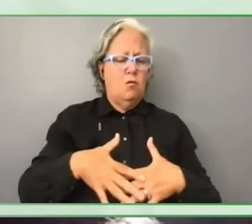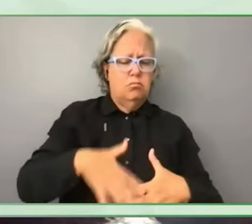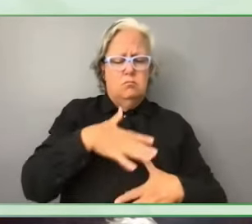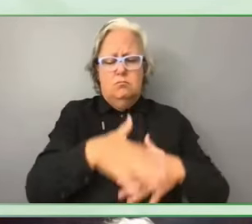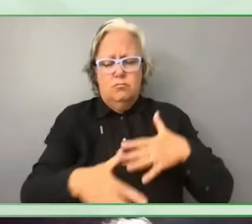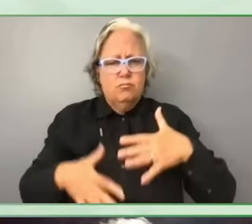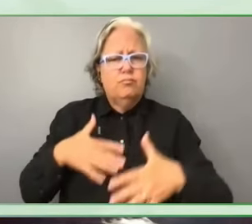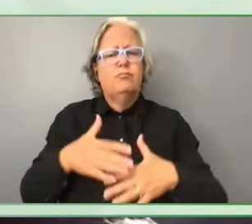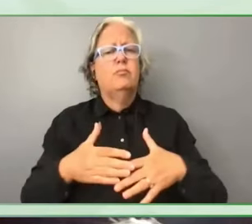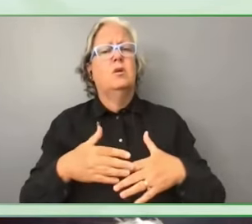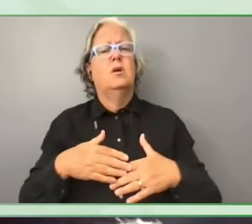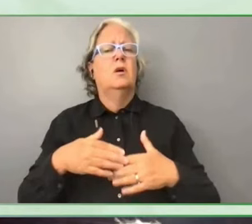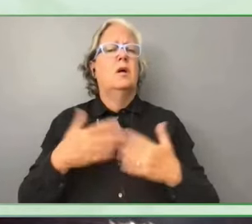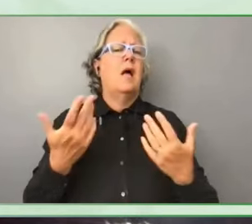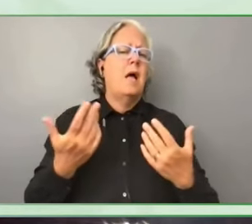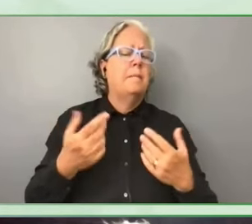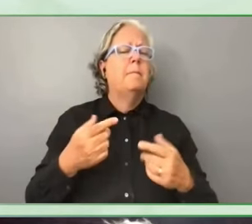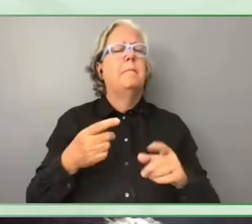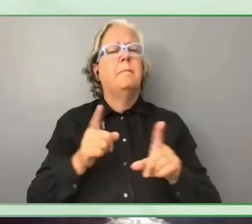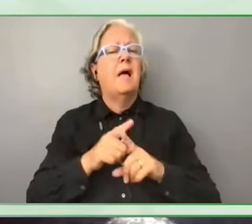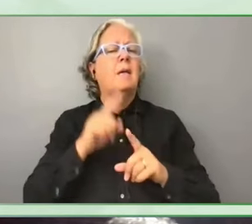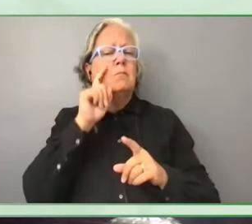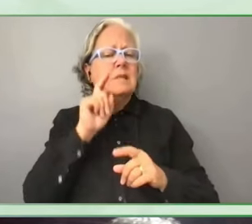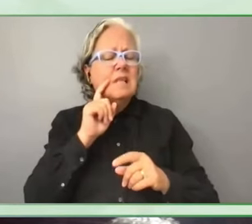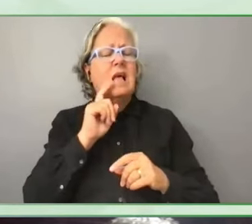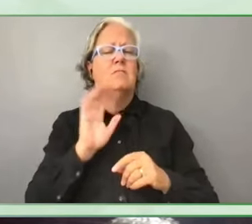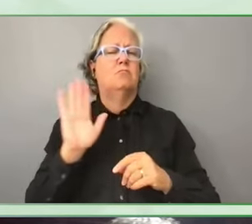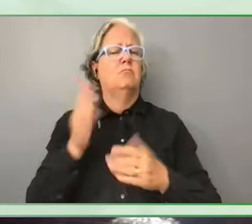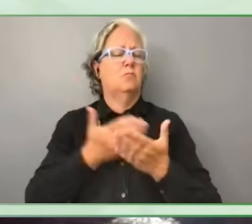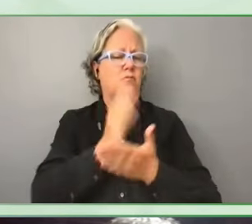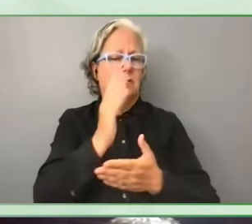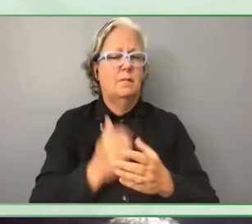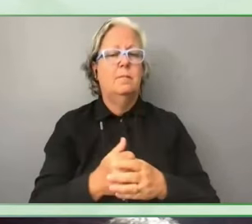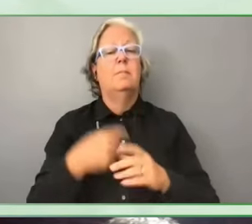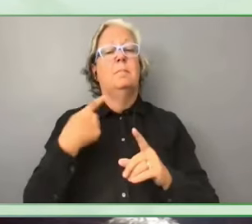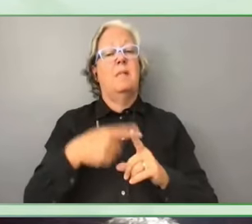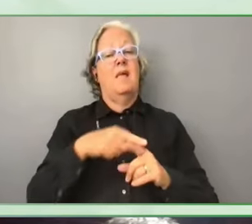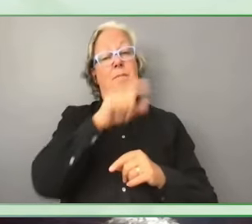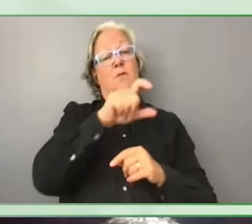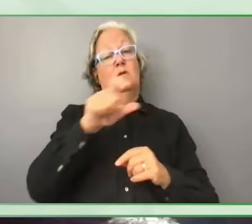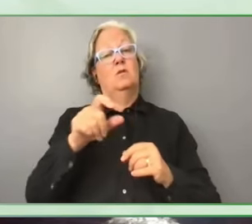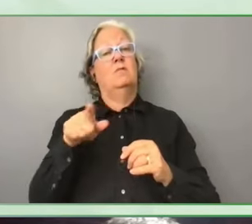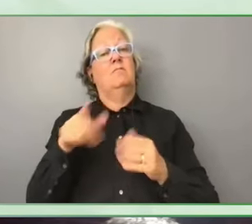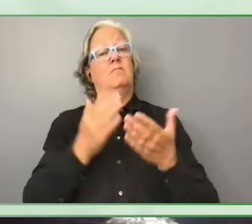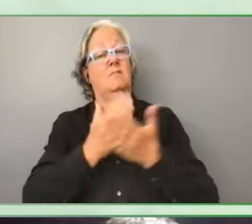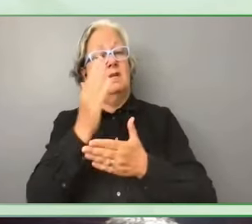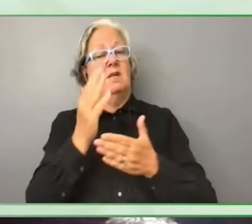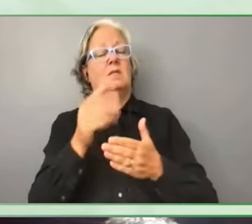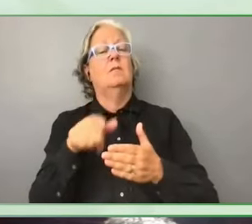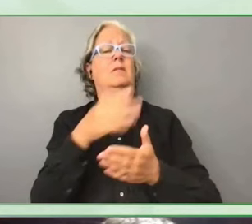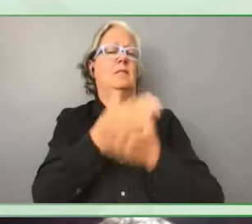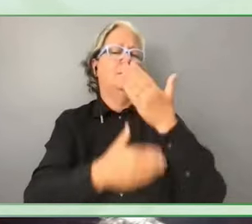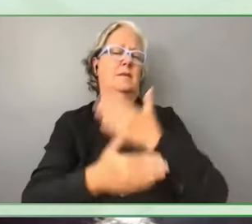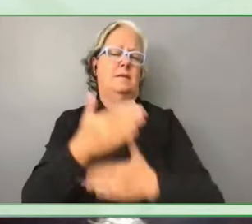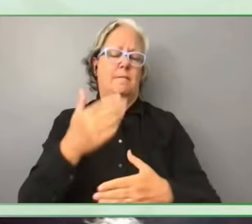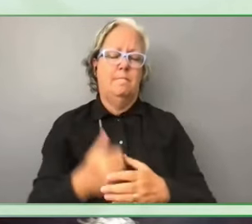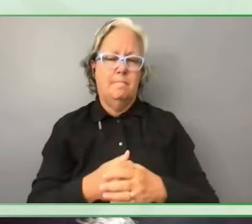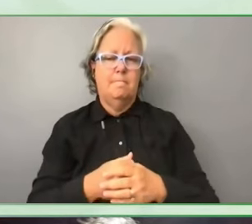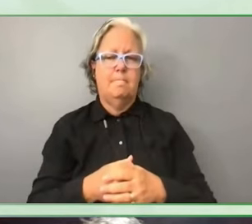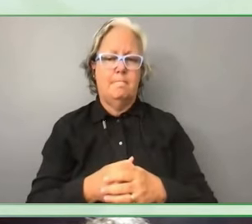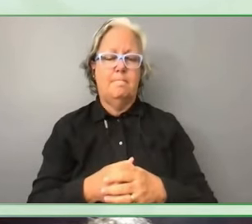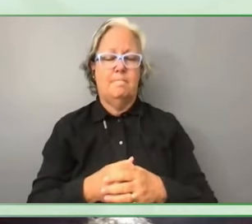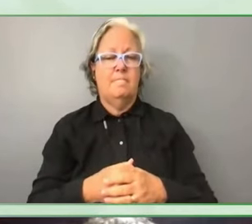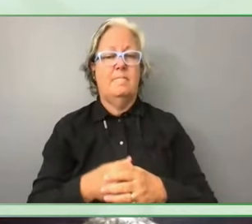the CRPD, Convention of the Rights of People with Disabilities. Today, you will hear from